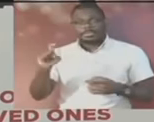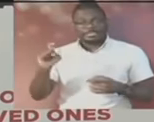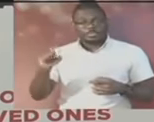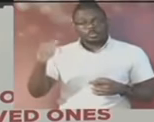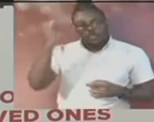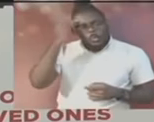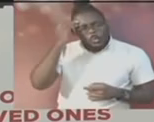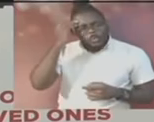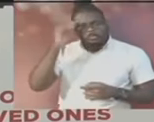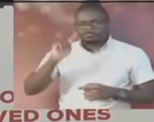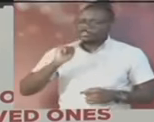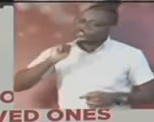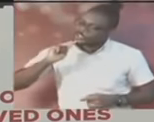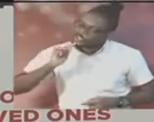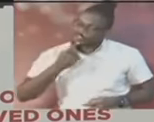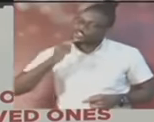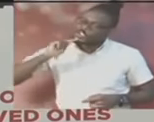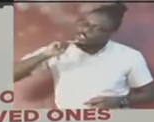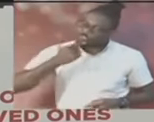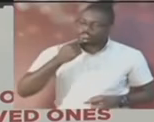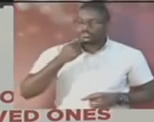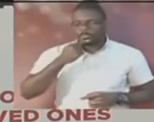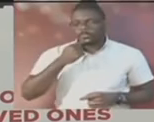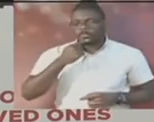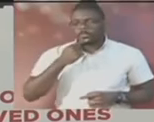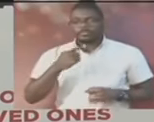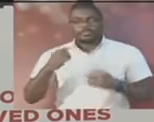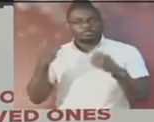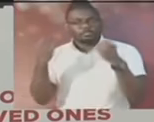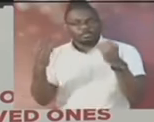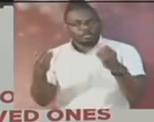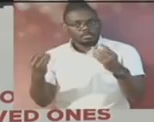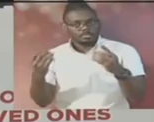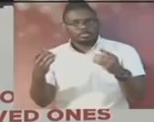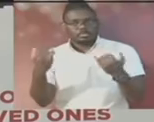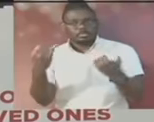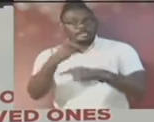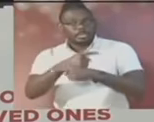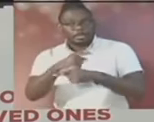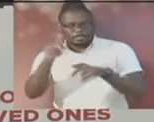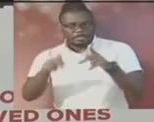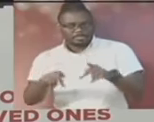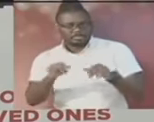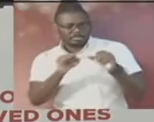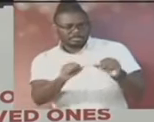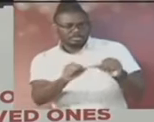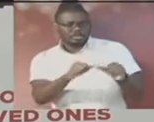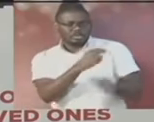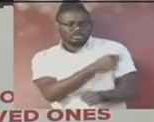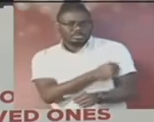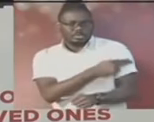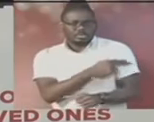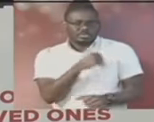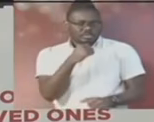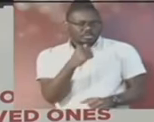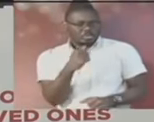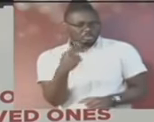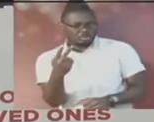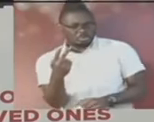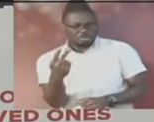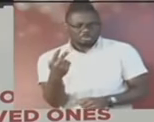in terms of the number of days that someone stays in hospital. It's not a 2-day turnaround. It can be